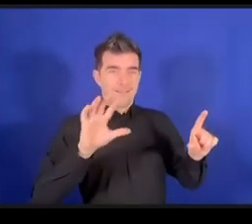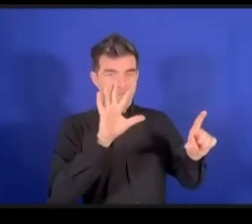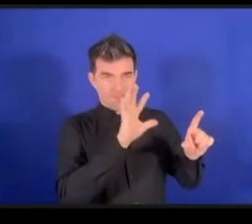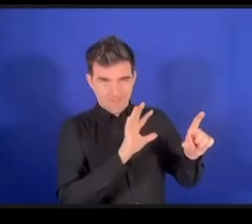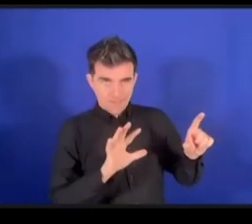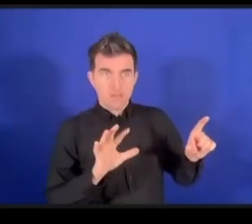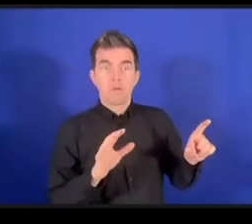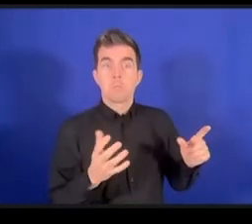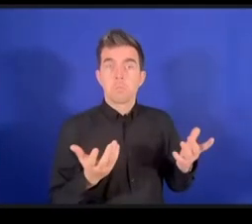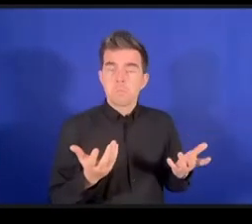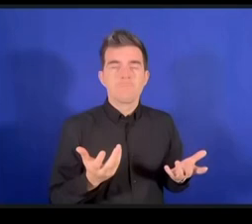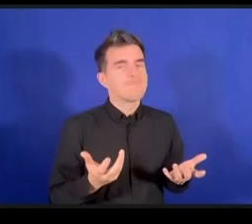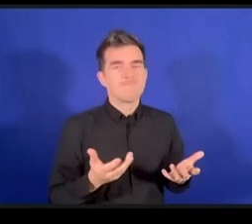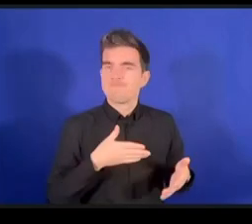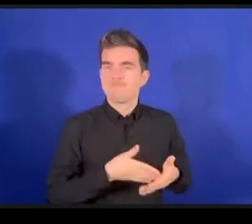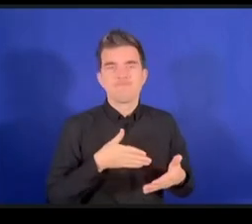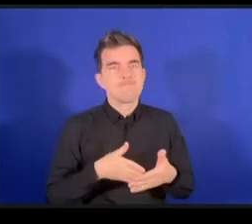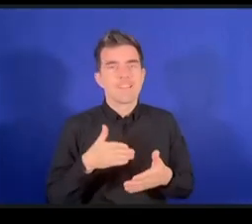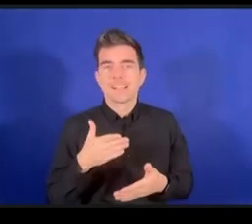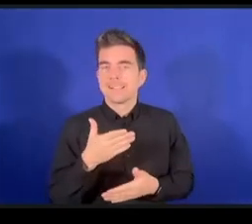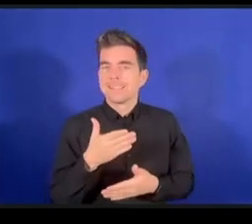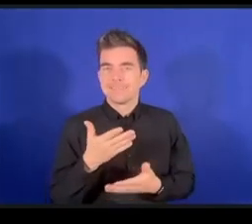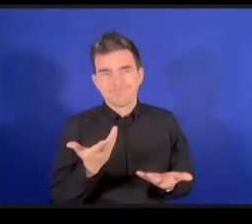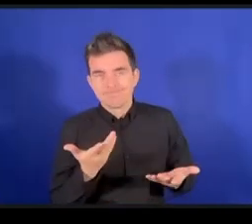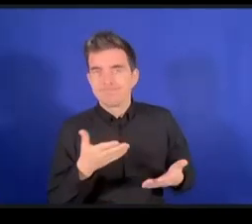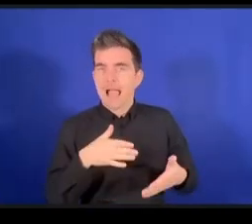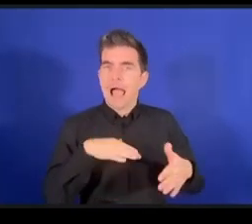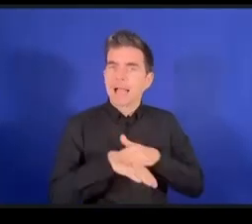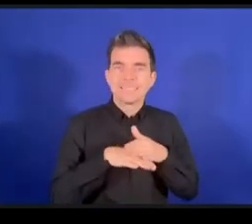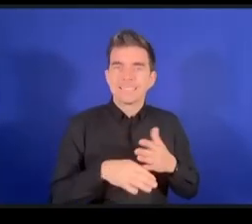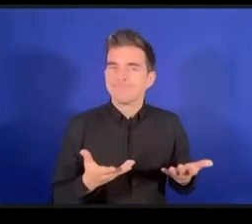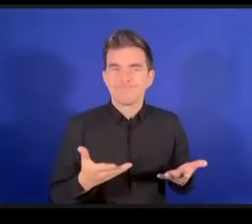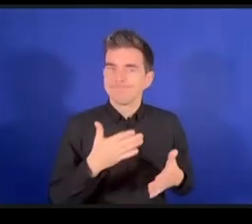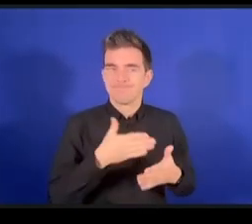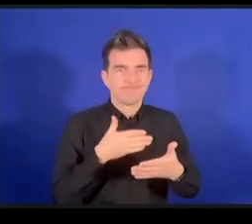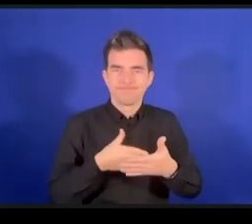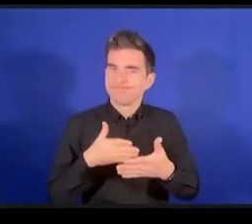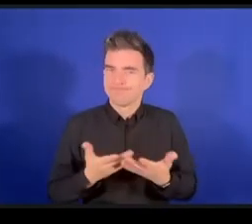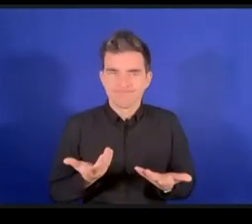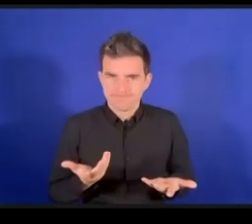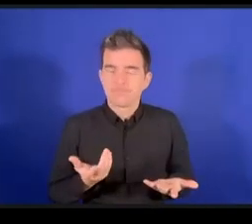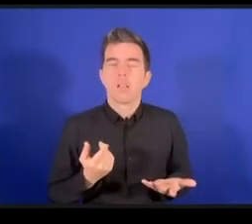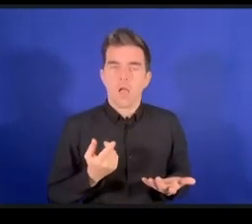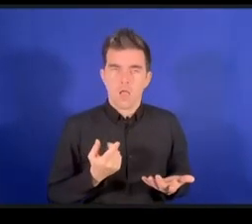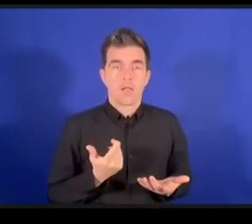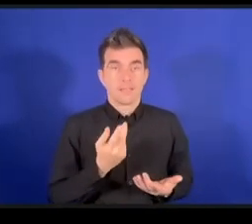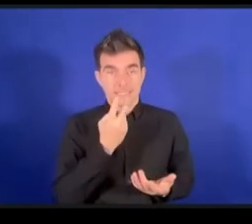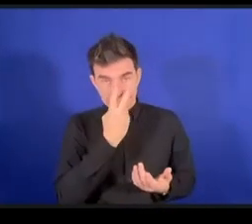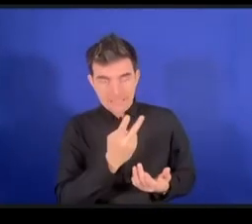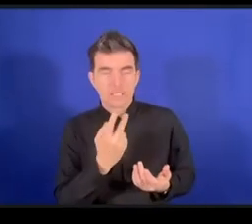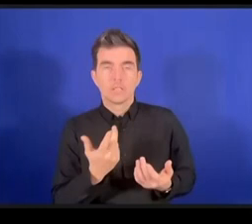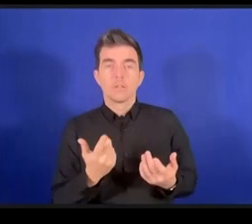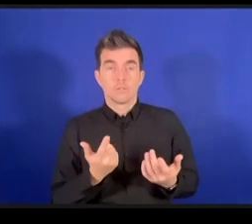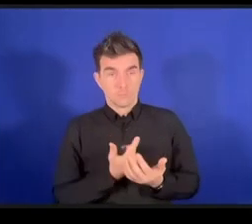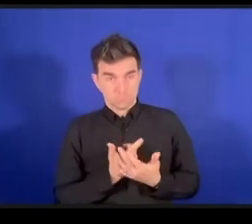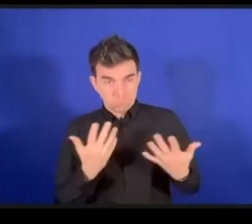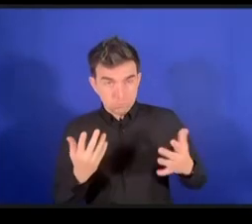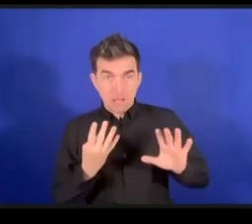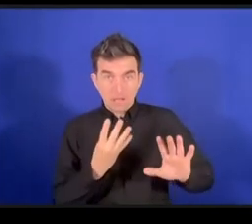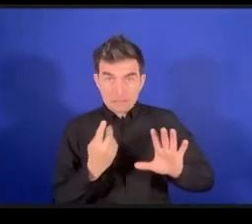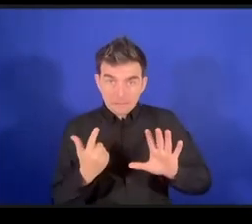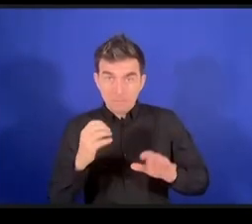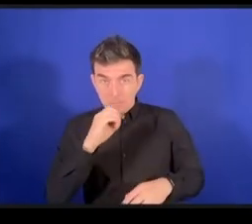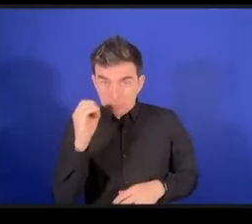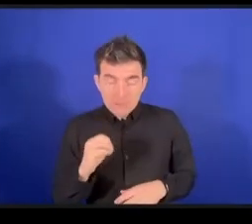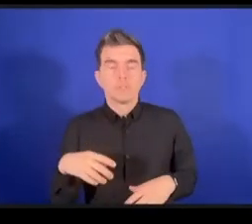that there is a long way to cover if we want to actually bridge the divide